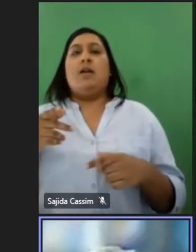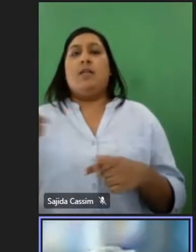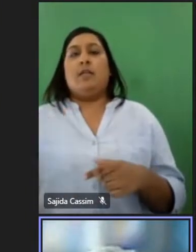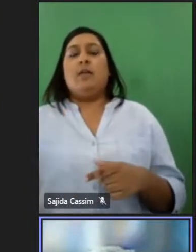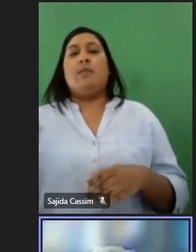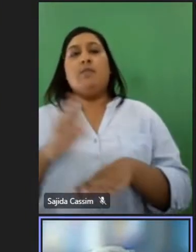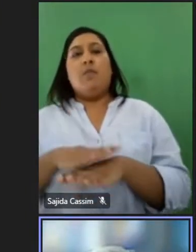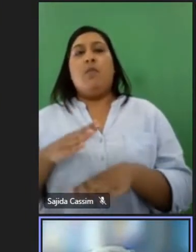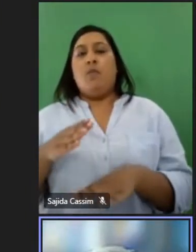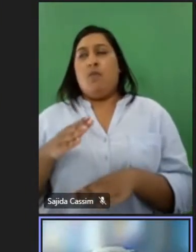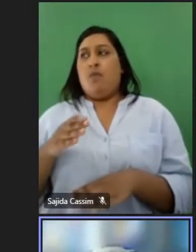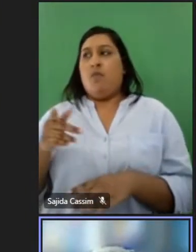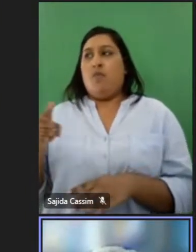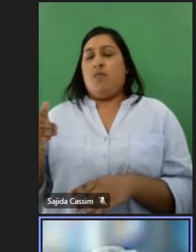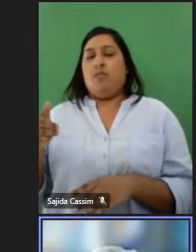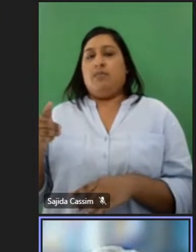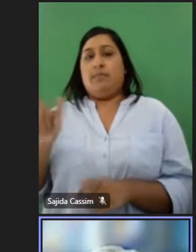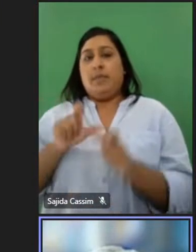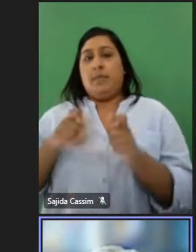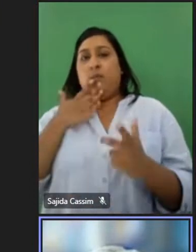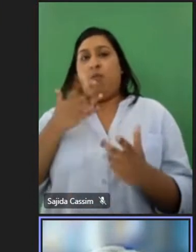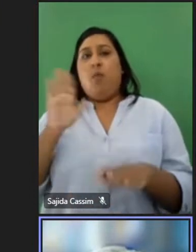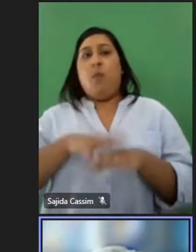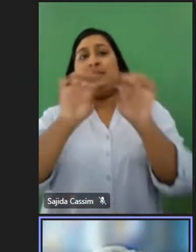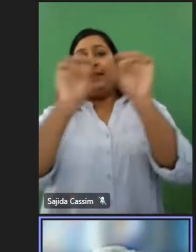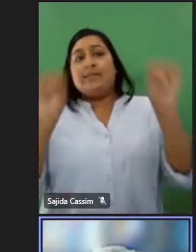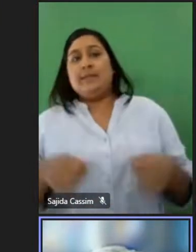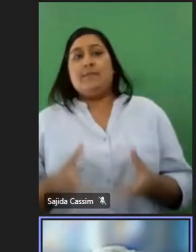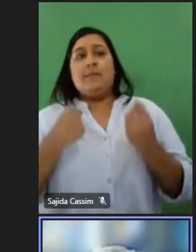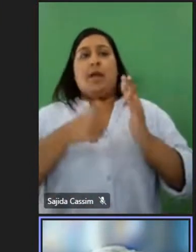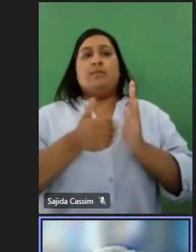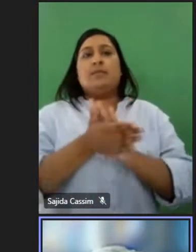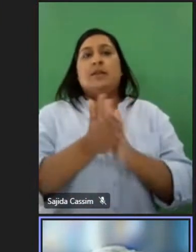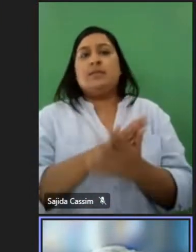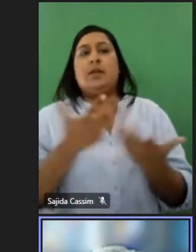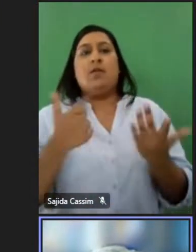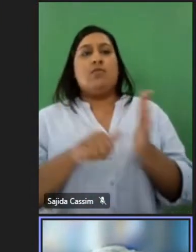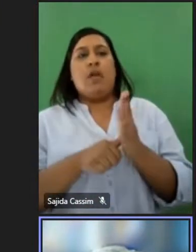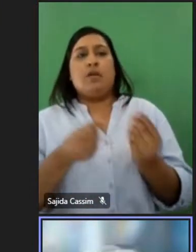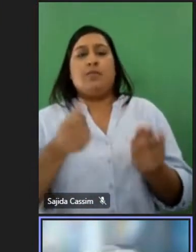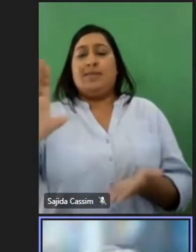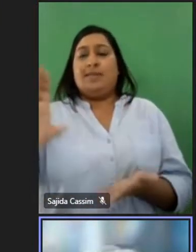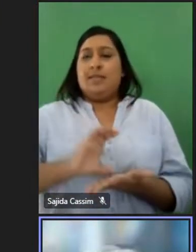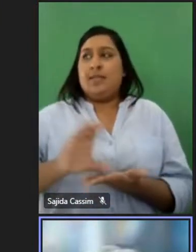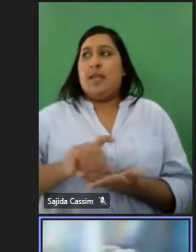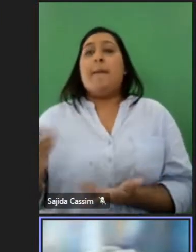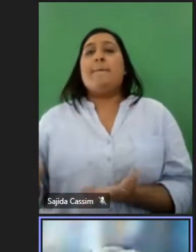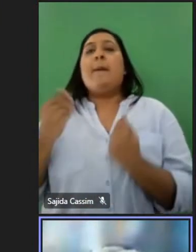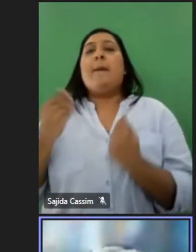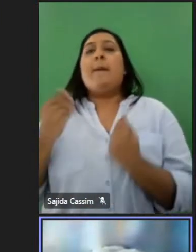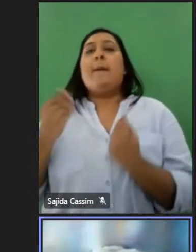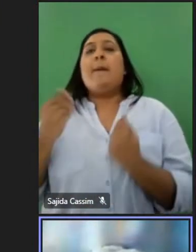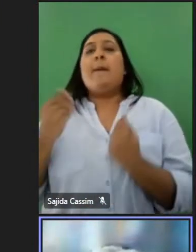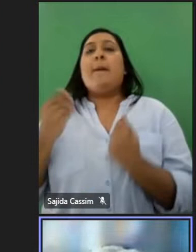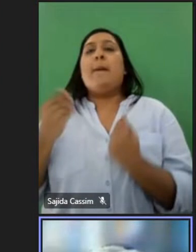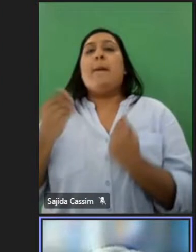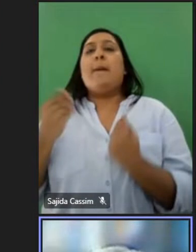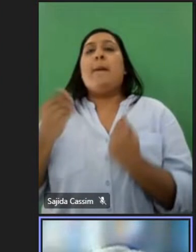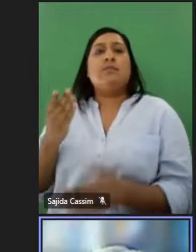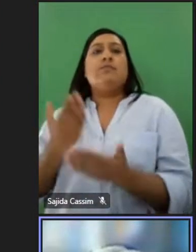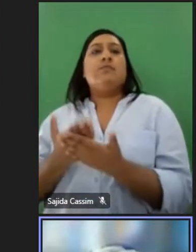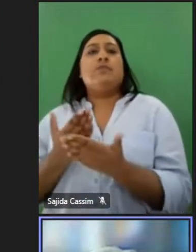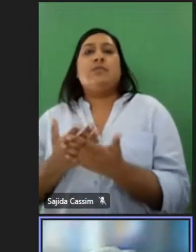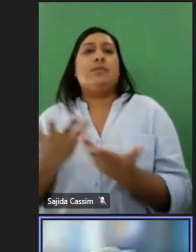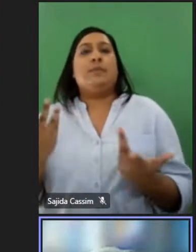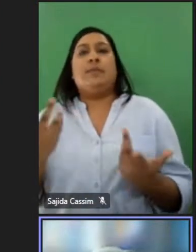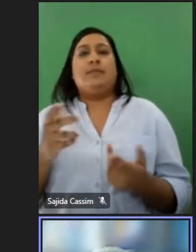of getting information. Possibly there was more recent contact from SASA or